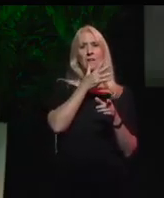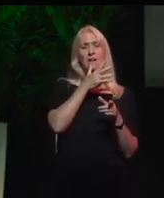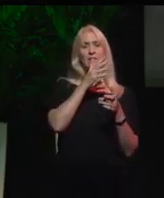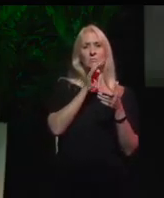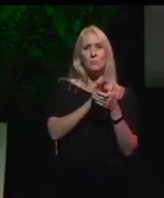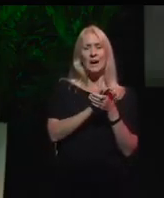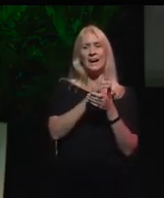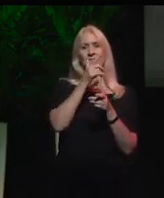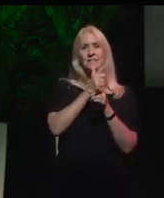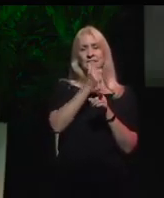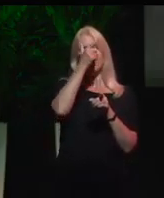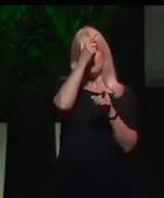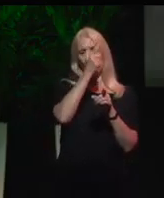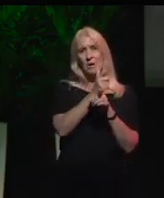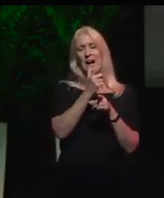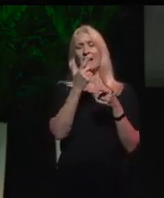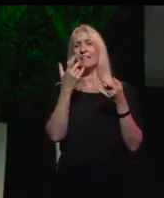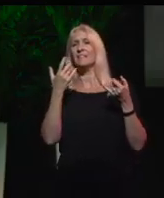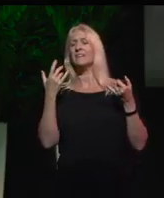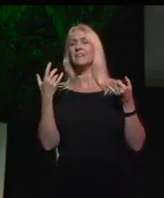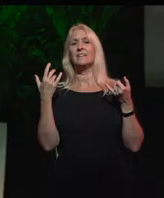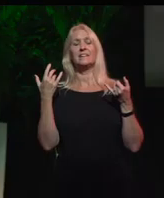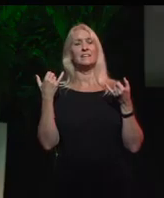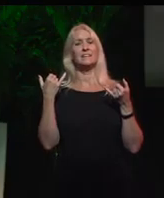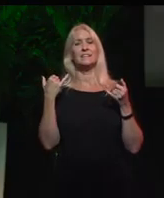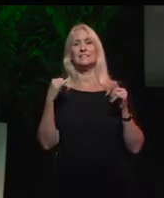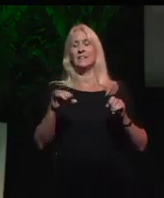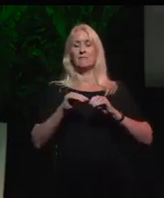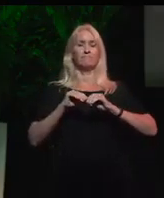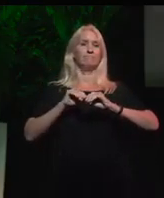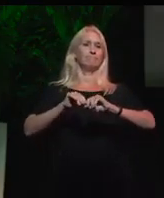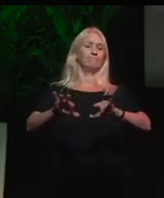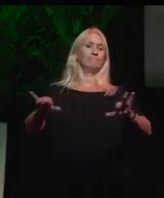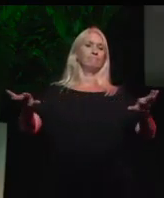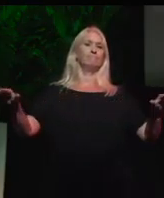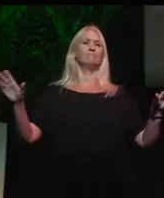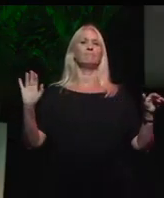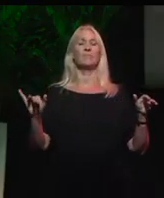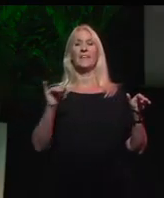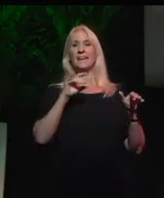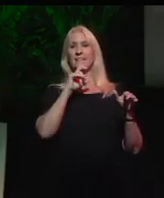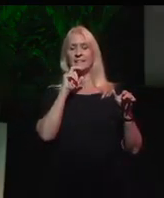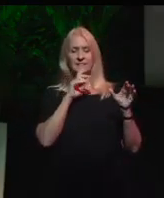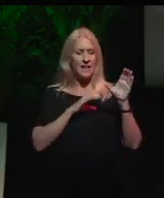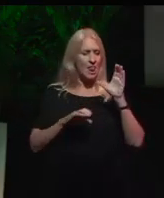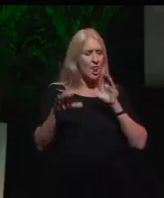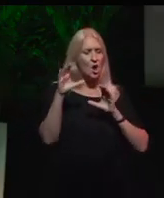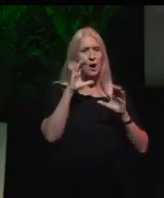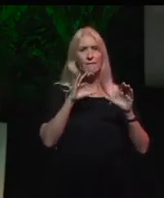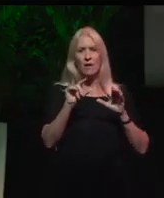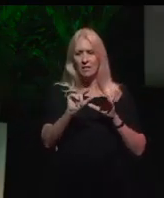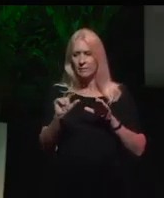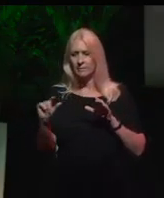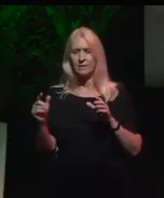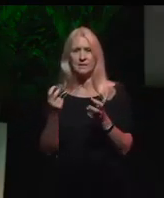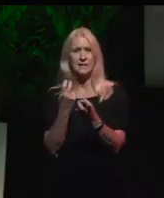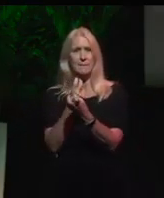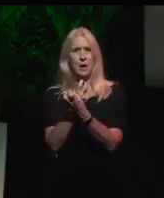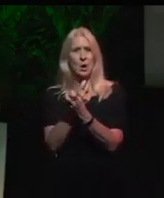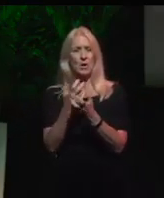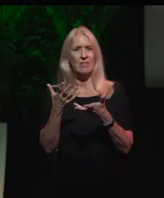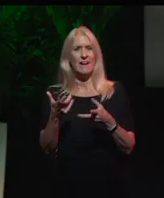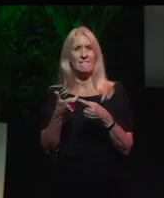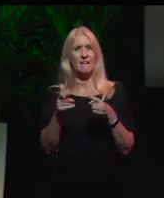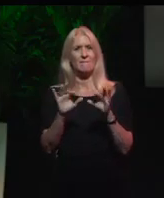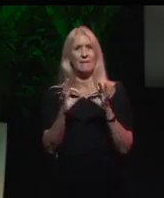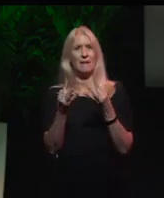those imprisoned and murdered still scour the Atacama Desert to this day for bits of bones left from their